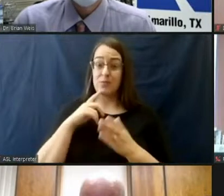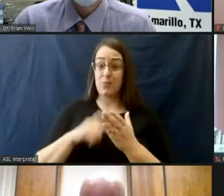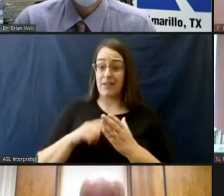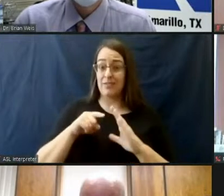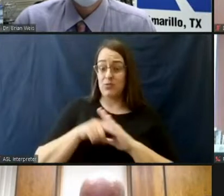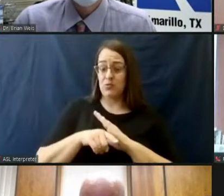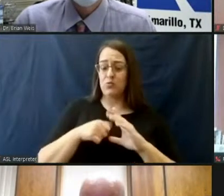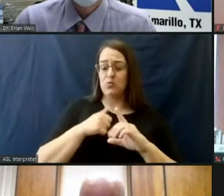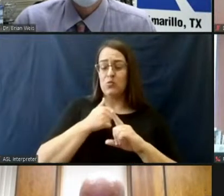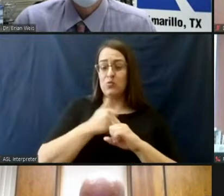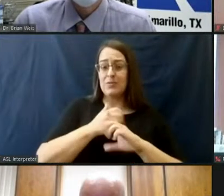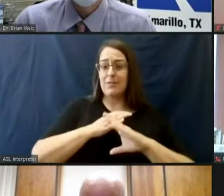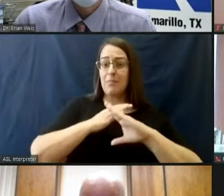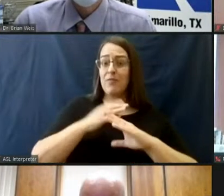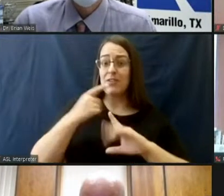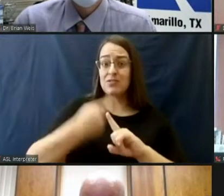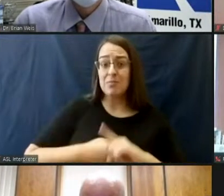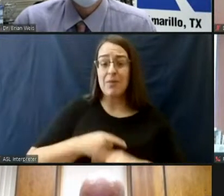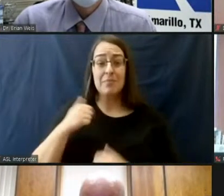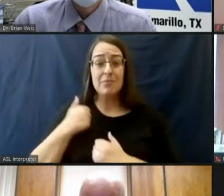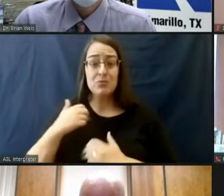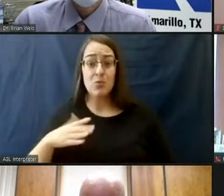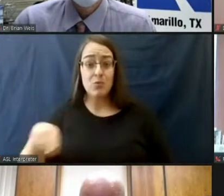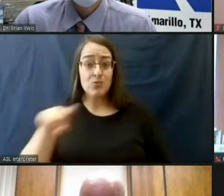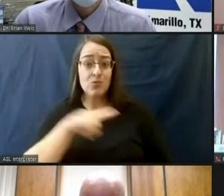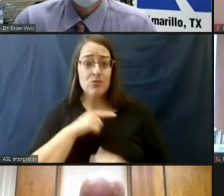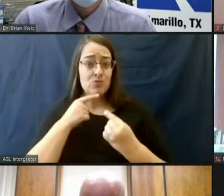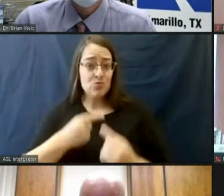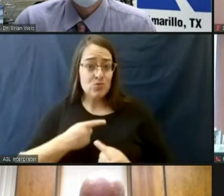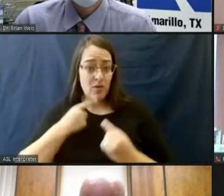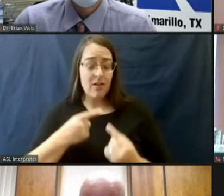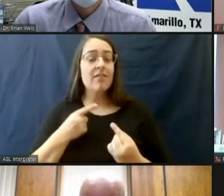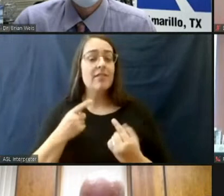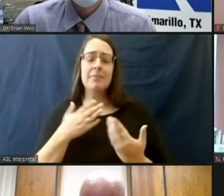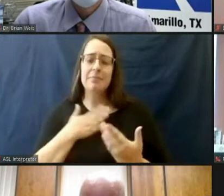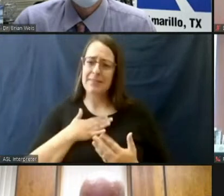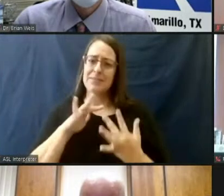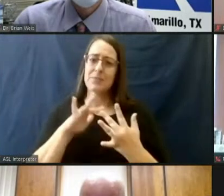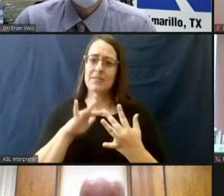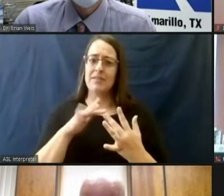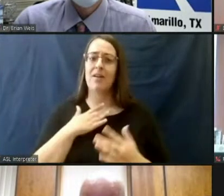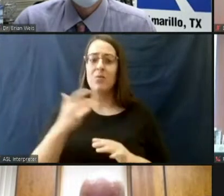struggling, please reach out and talk to someone. You can call us here at the Amarillo VA,